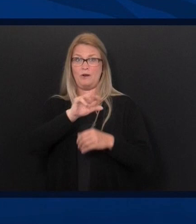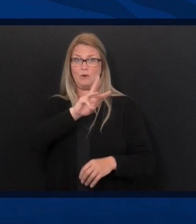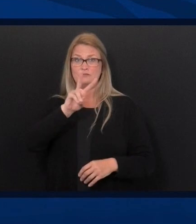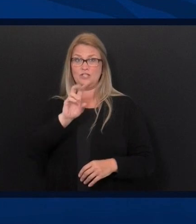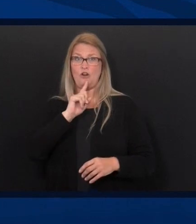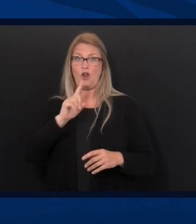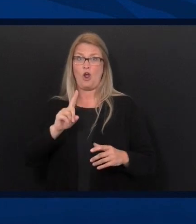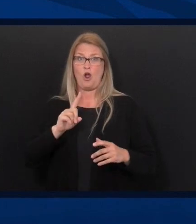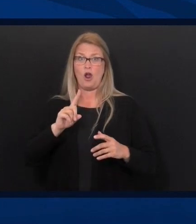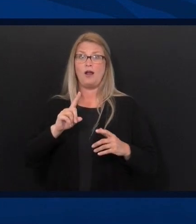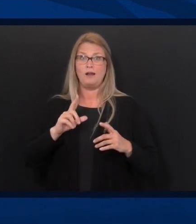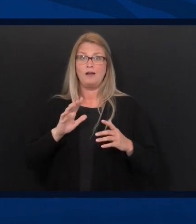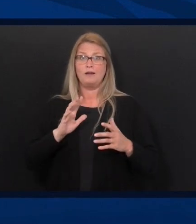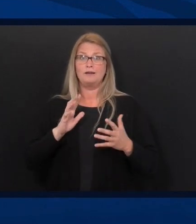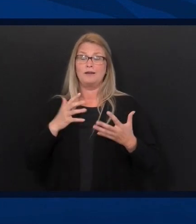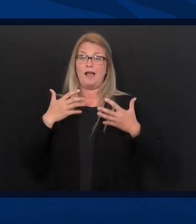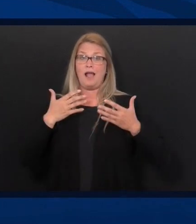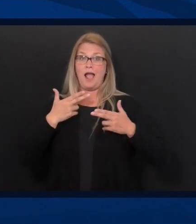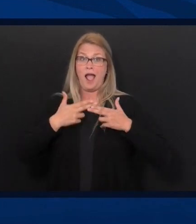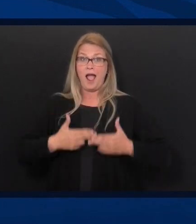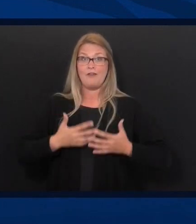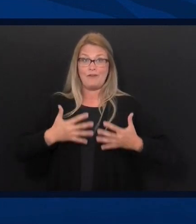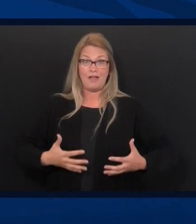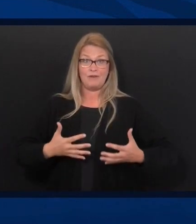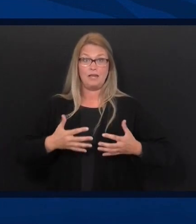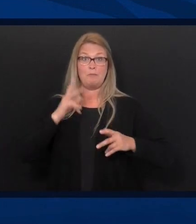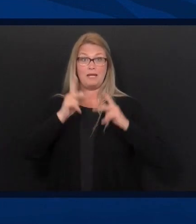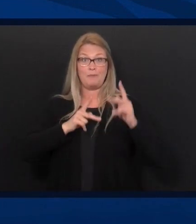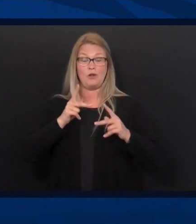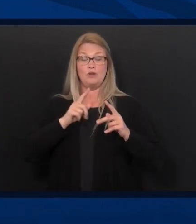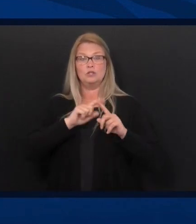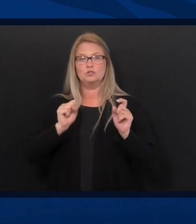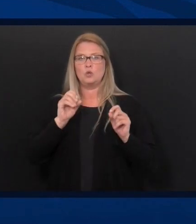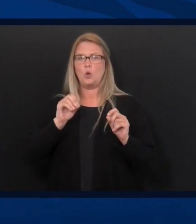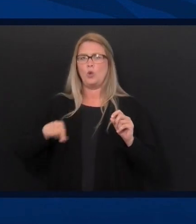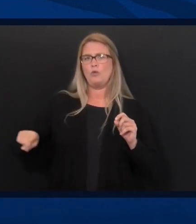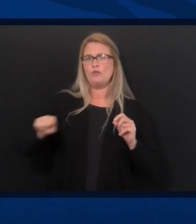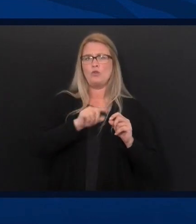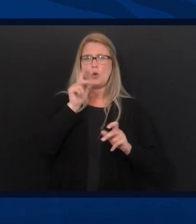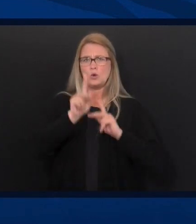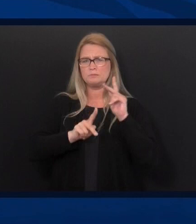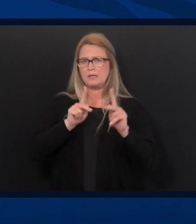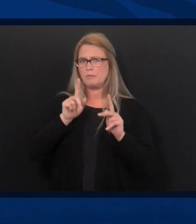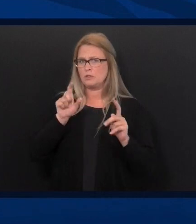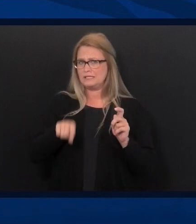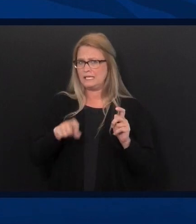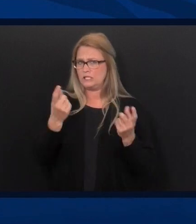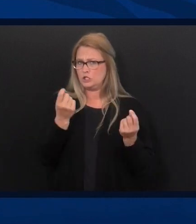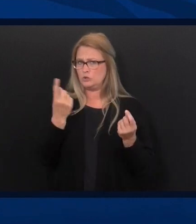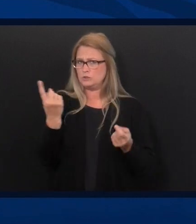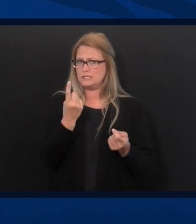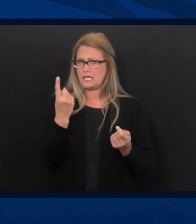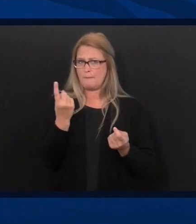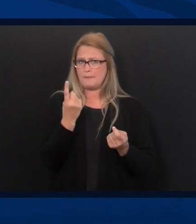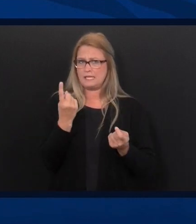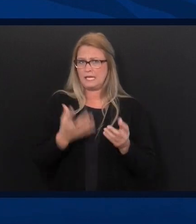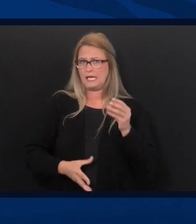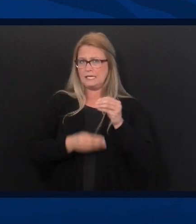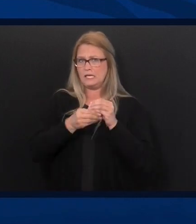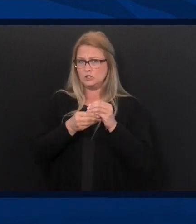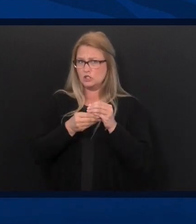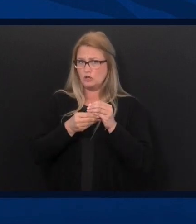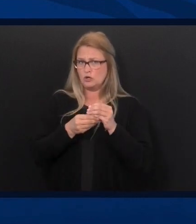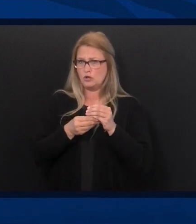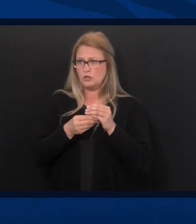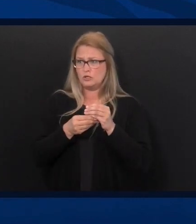this one. Should people overweight be doing something in addition to what the recommendations are for